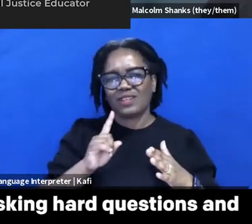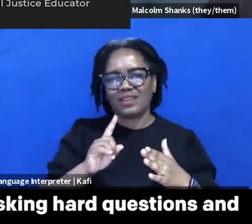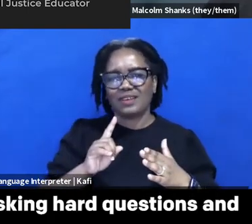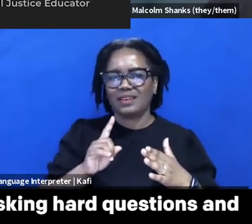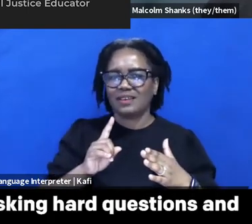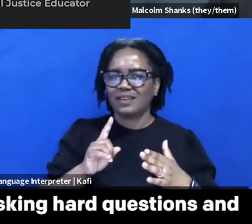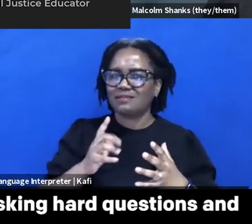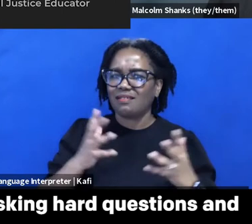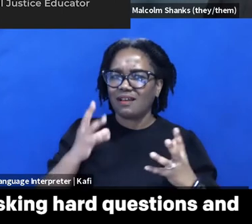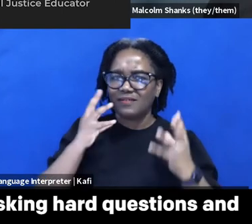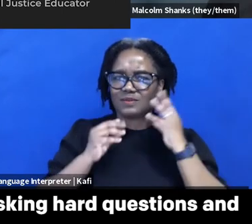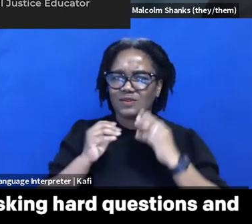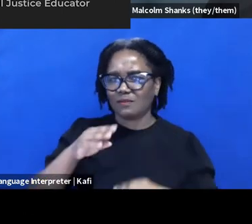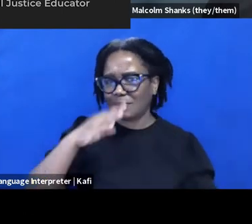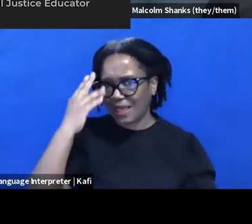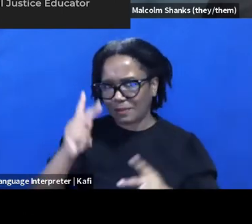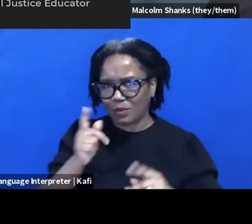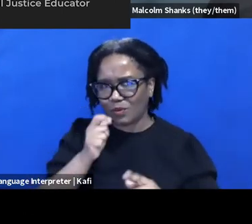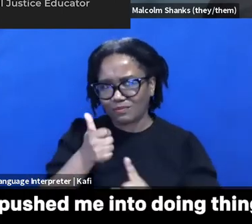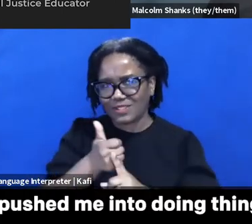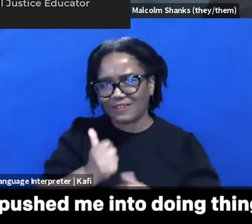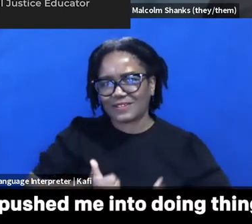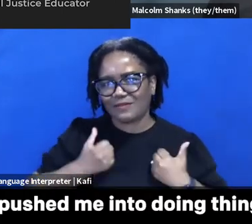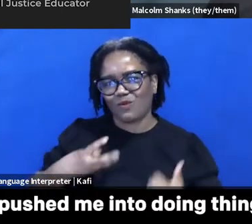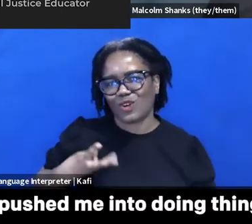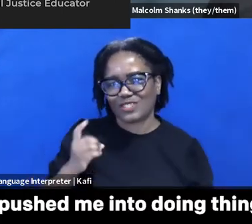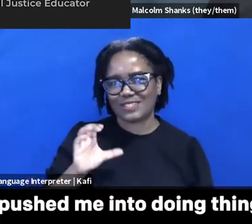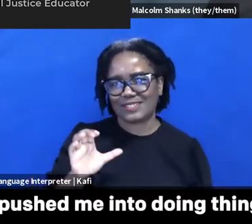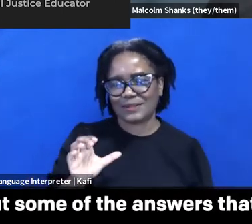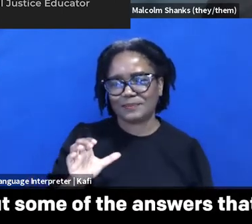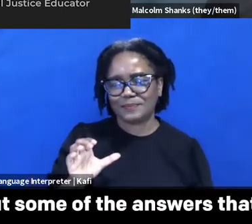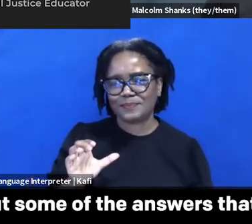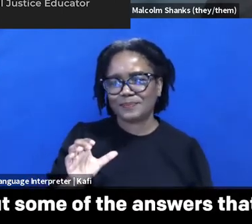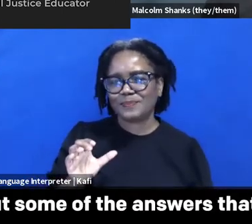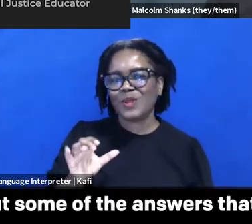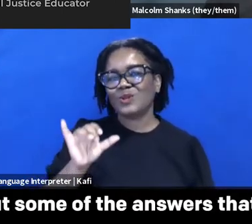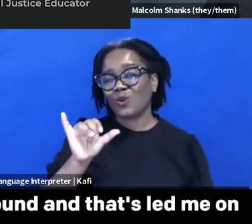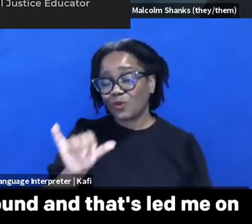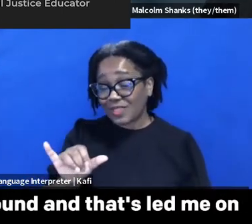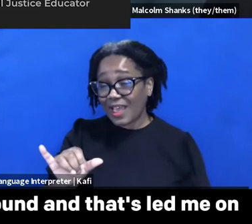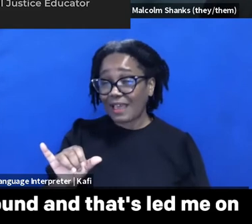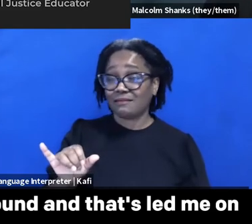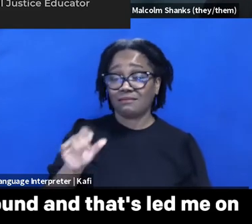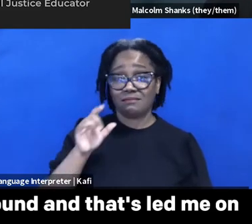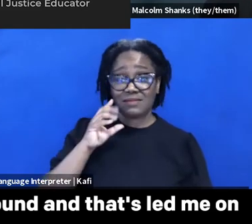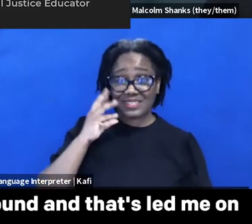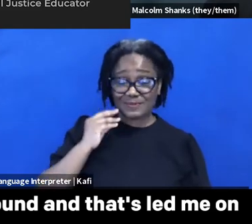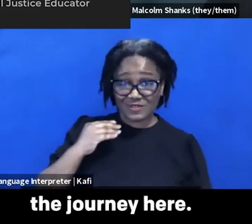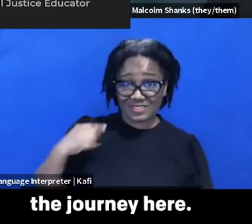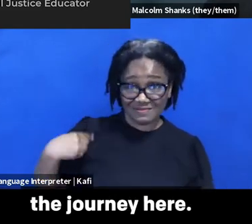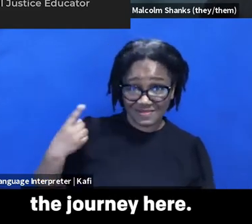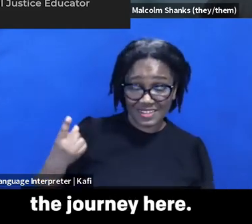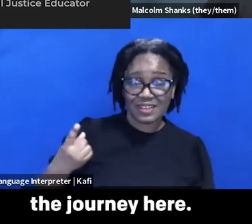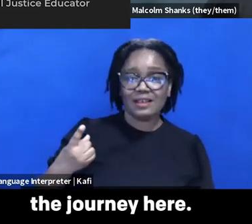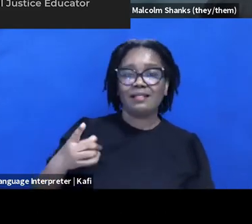me into asking hard questions, and then pushed me into doing things about some of the answers that I found.